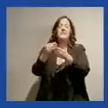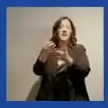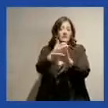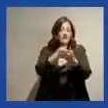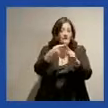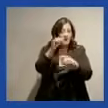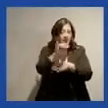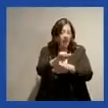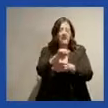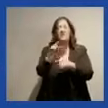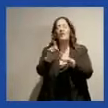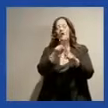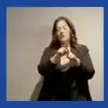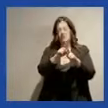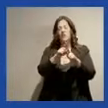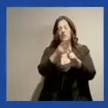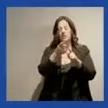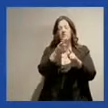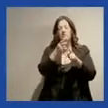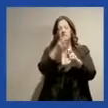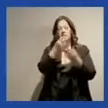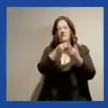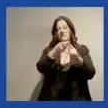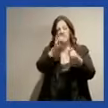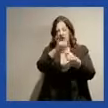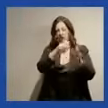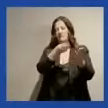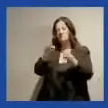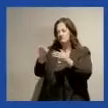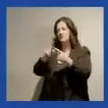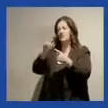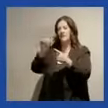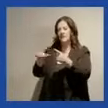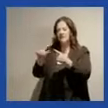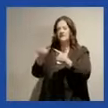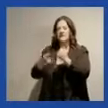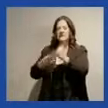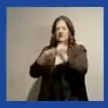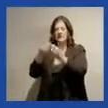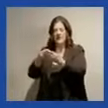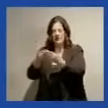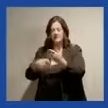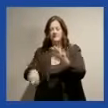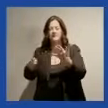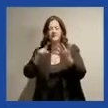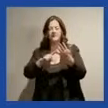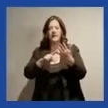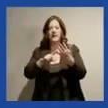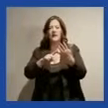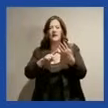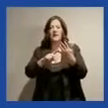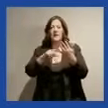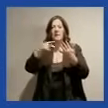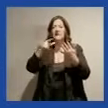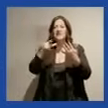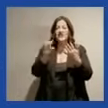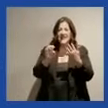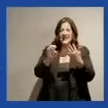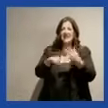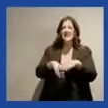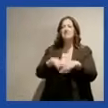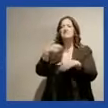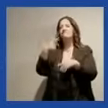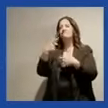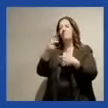fund. Now we're pulling in the cannabis fund as an example. And then there's a PG&E settlement that inured to the benefit of the state. And